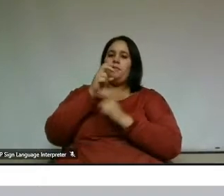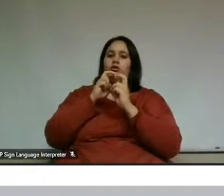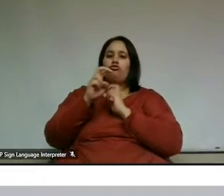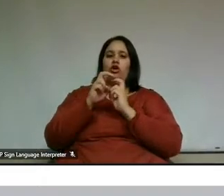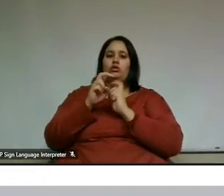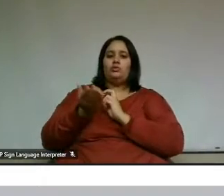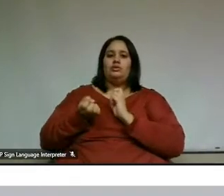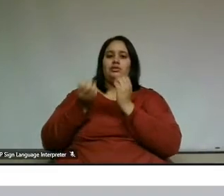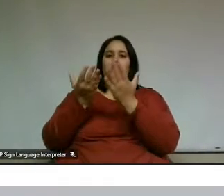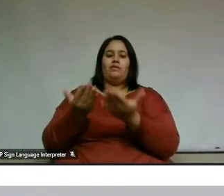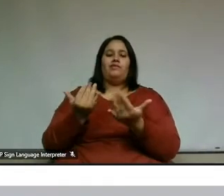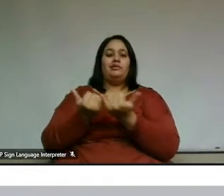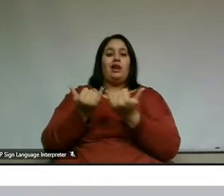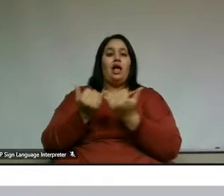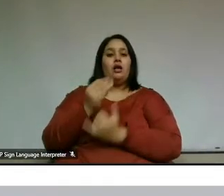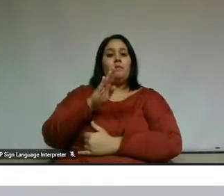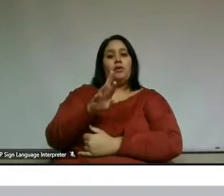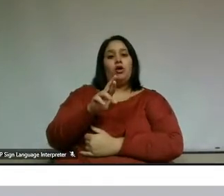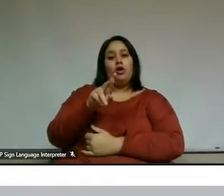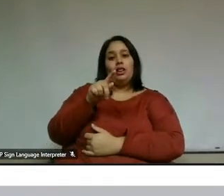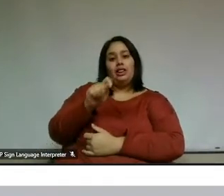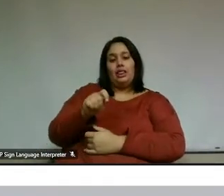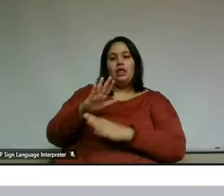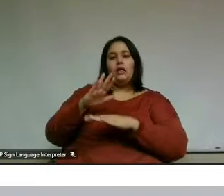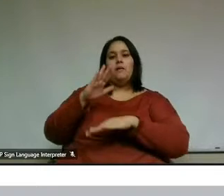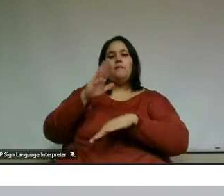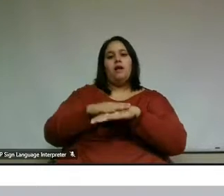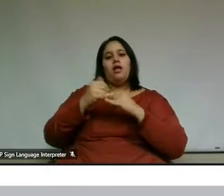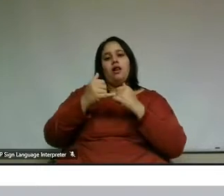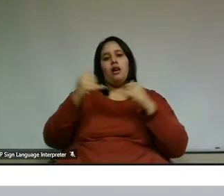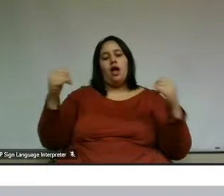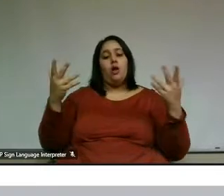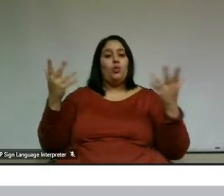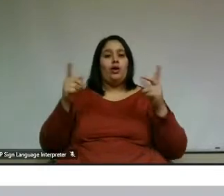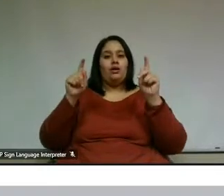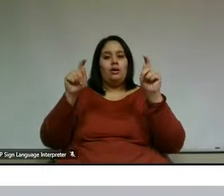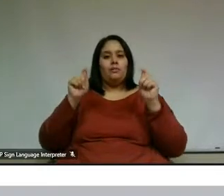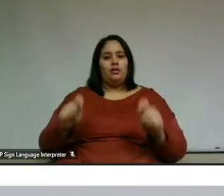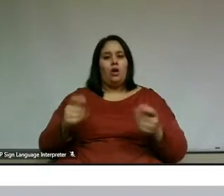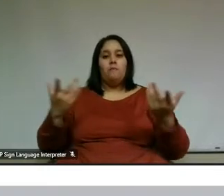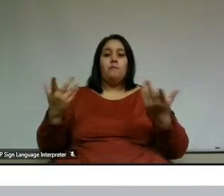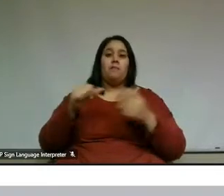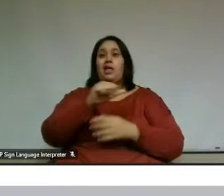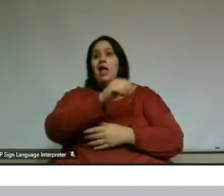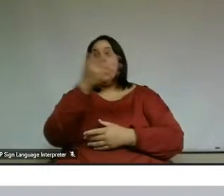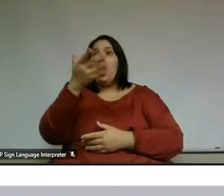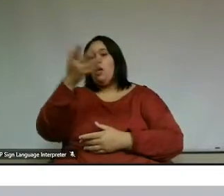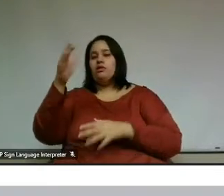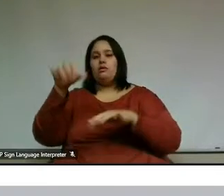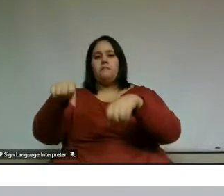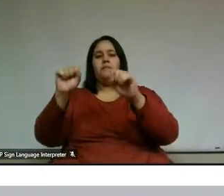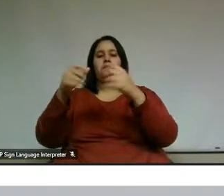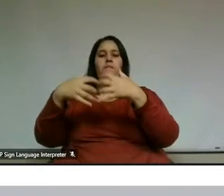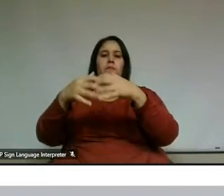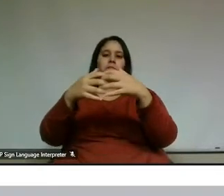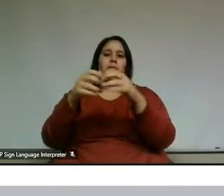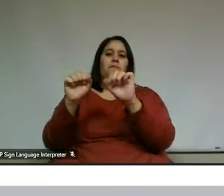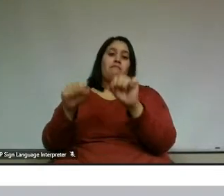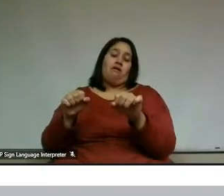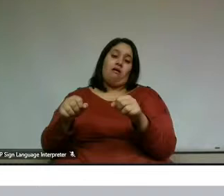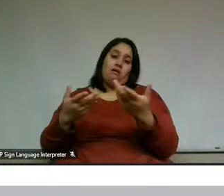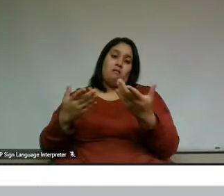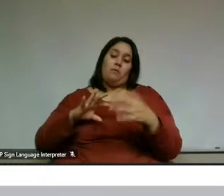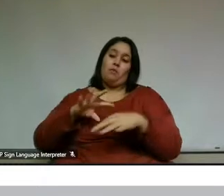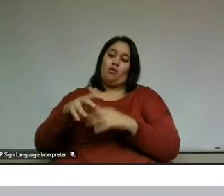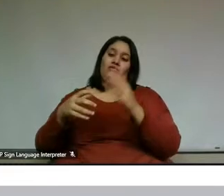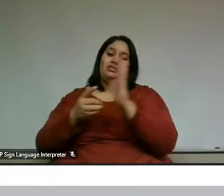such as the BRT main lines that you find here in Cape Town, but there could be other ones that the province might be more appropriate a body to